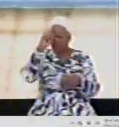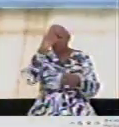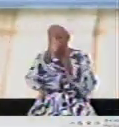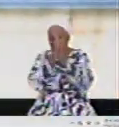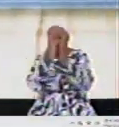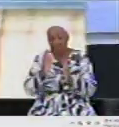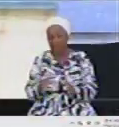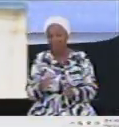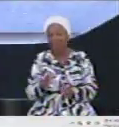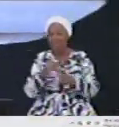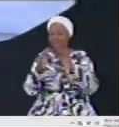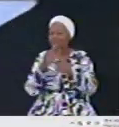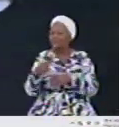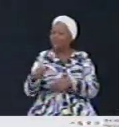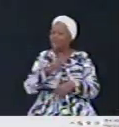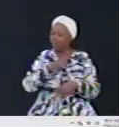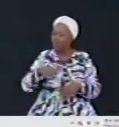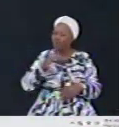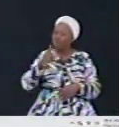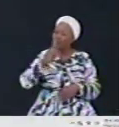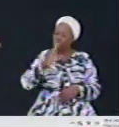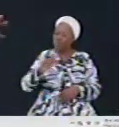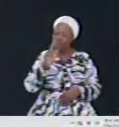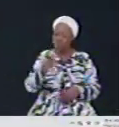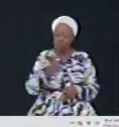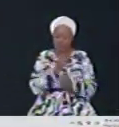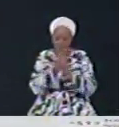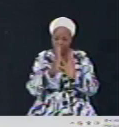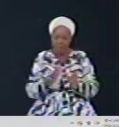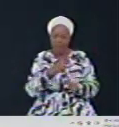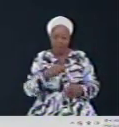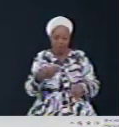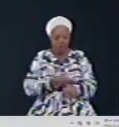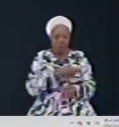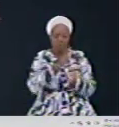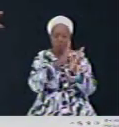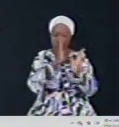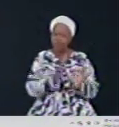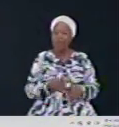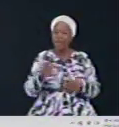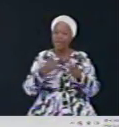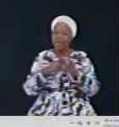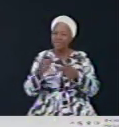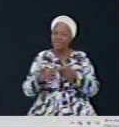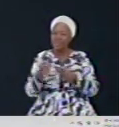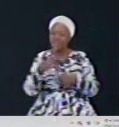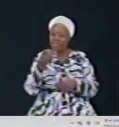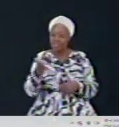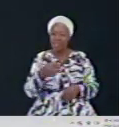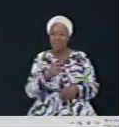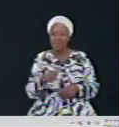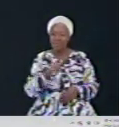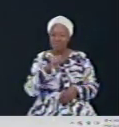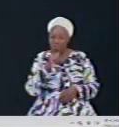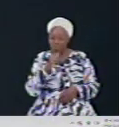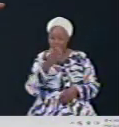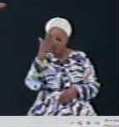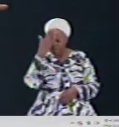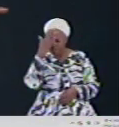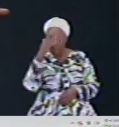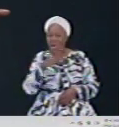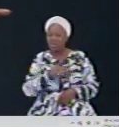there, your habitation, if your shepherd is also there, your habitation, if you're conscious that